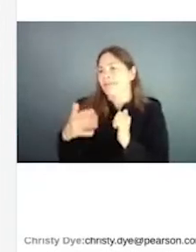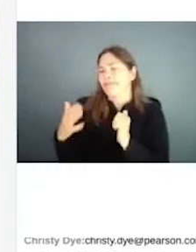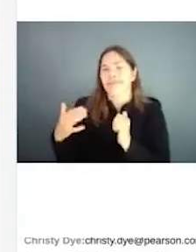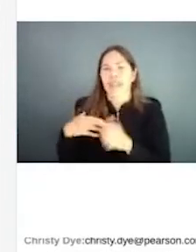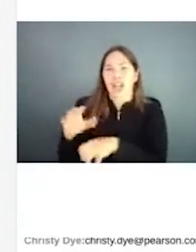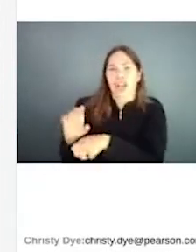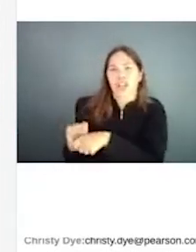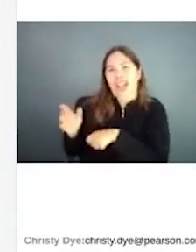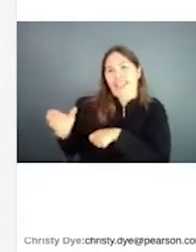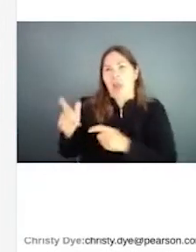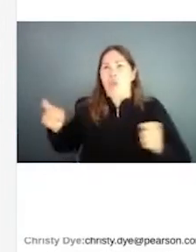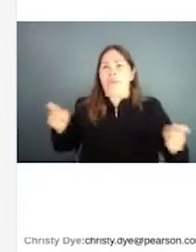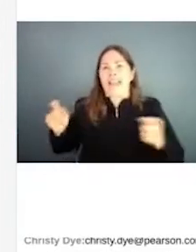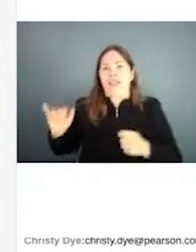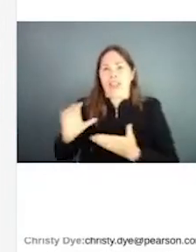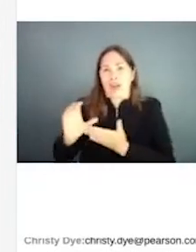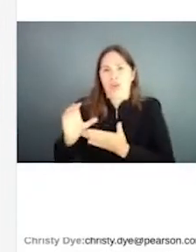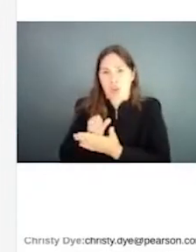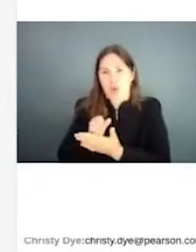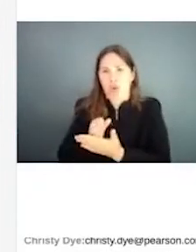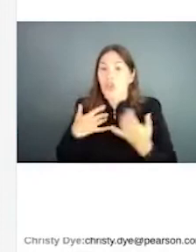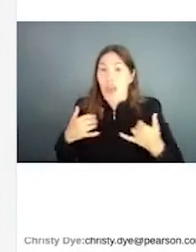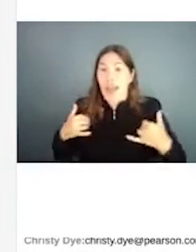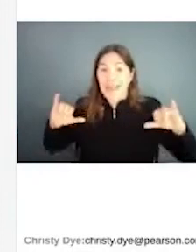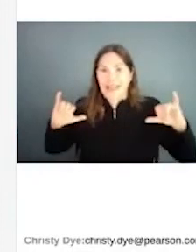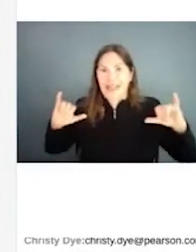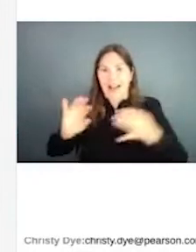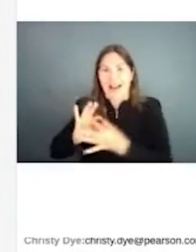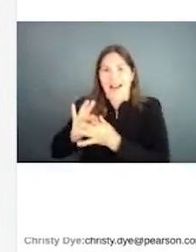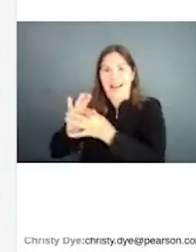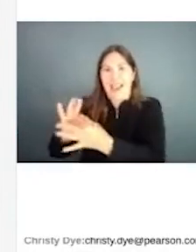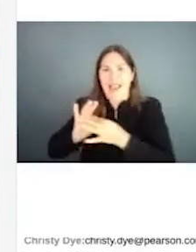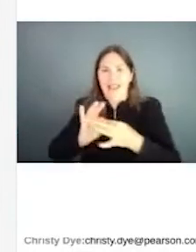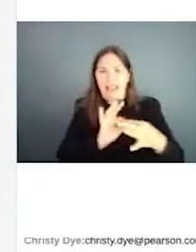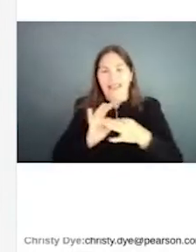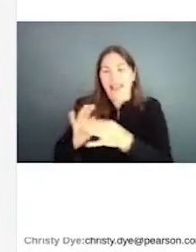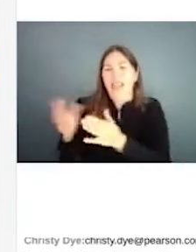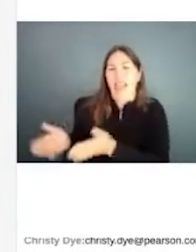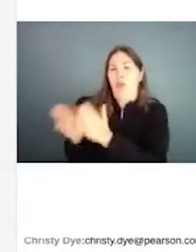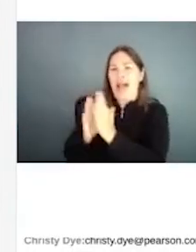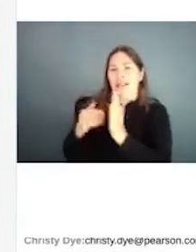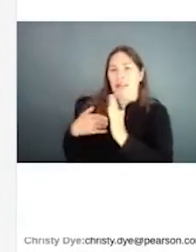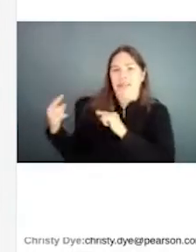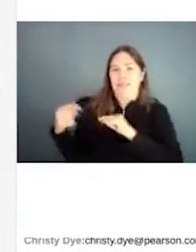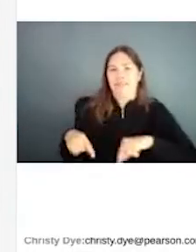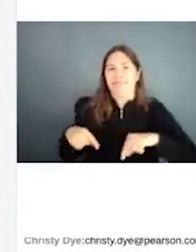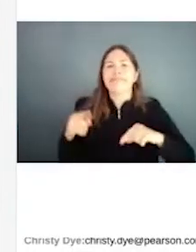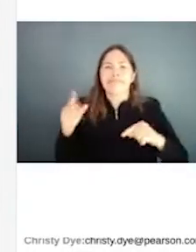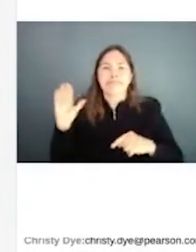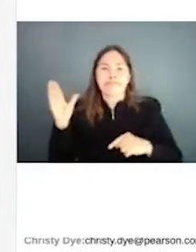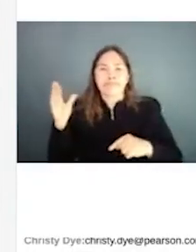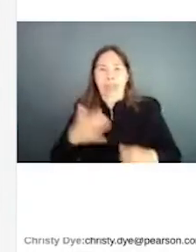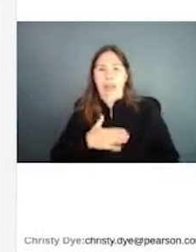consultants who manage the courses. And so I'm still sort of connected in some ways. So they asked me to do this, and I'm happy